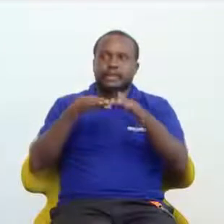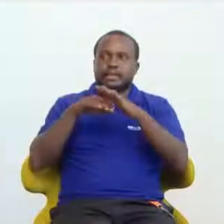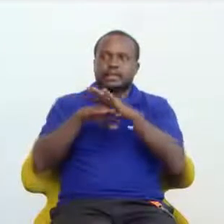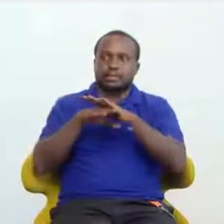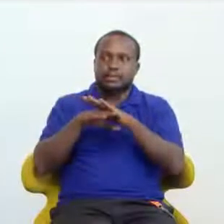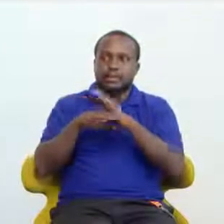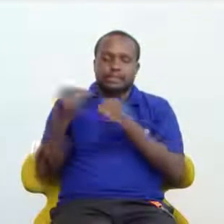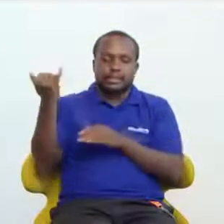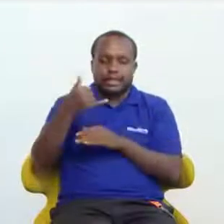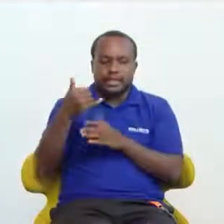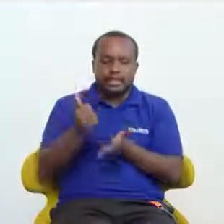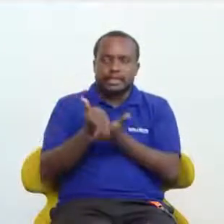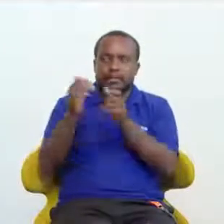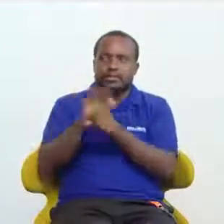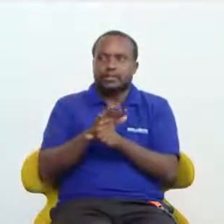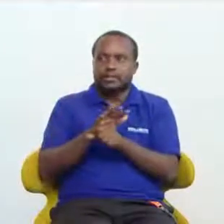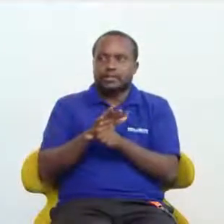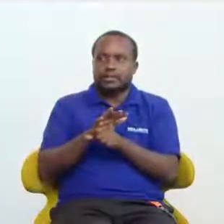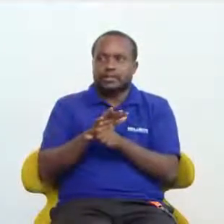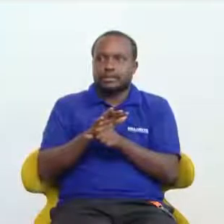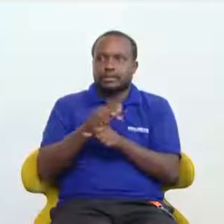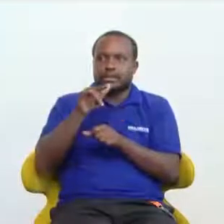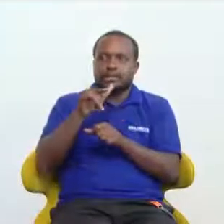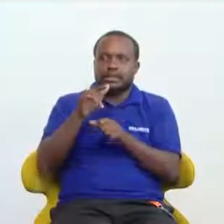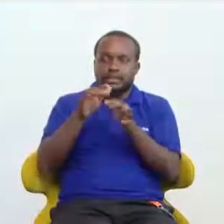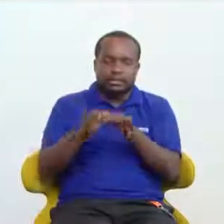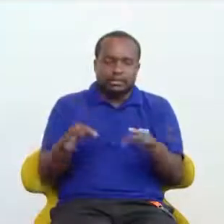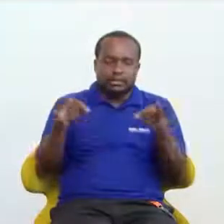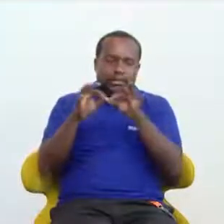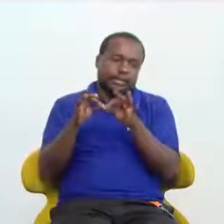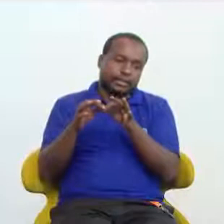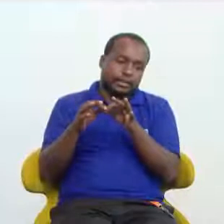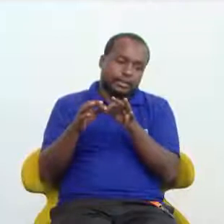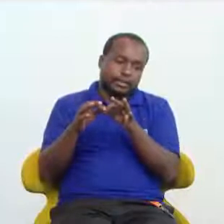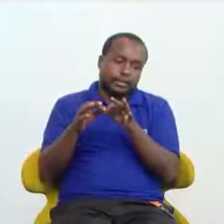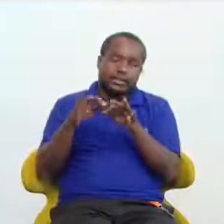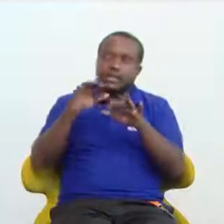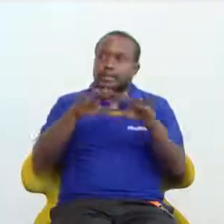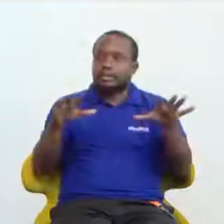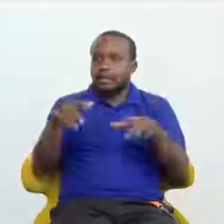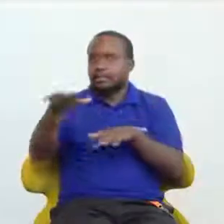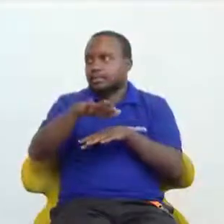to use, it's more helpful. And these things matter when it comes to the marketplace of ideas, and the marketplace of